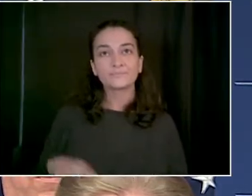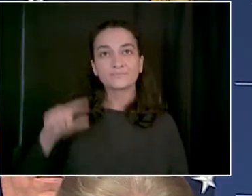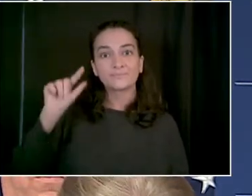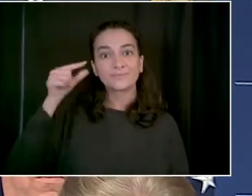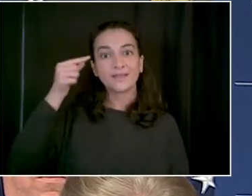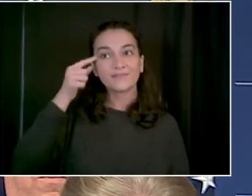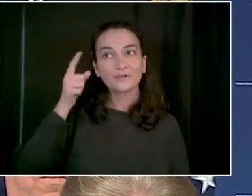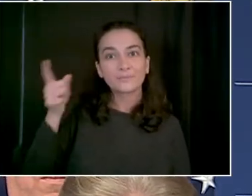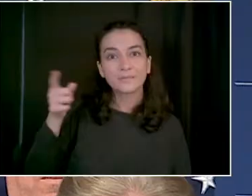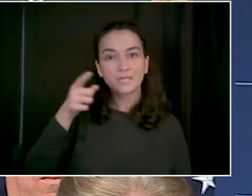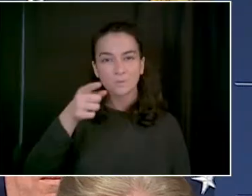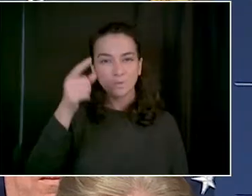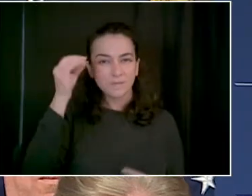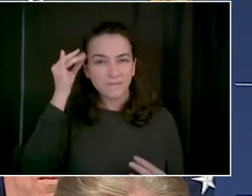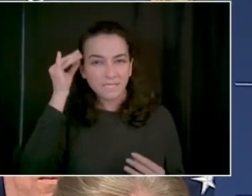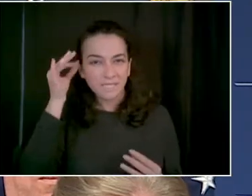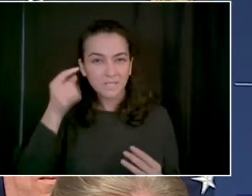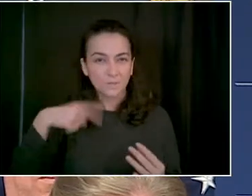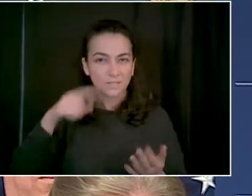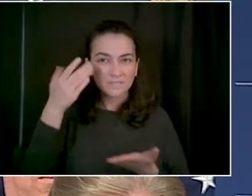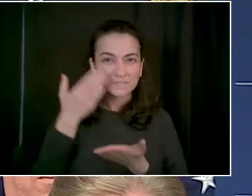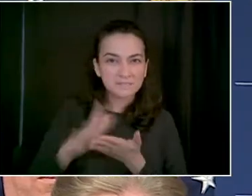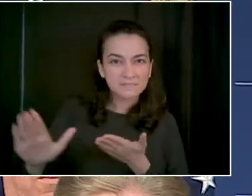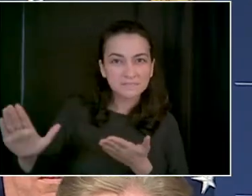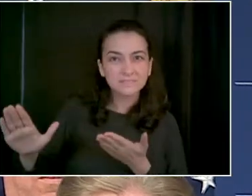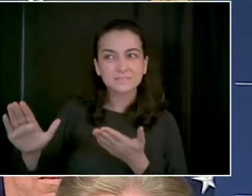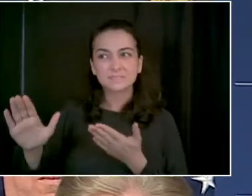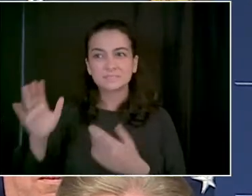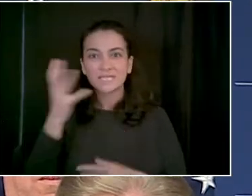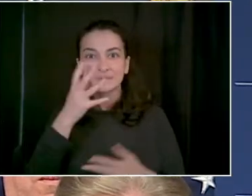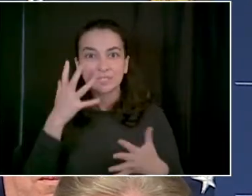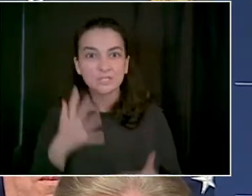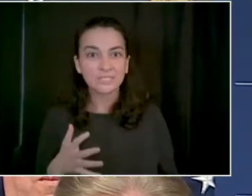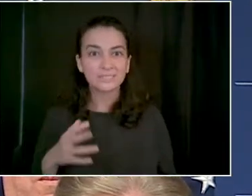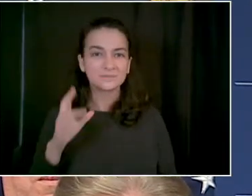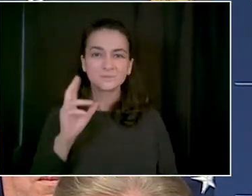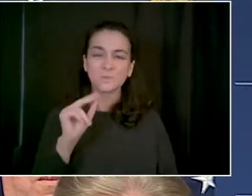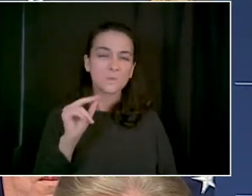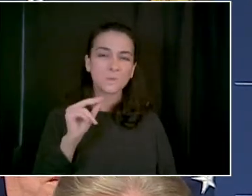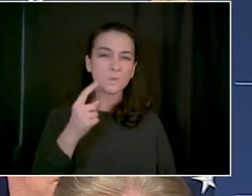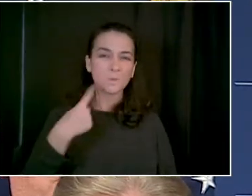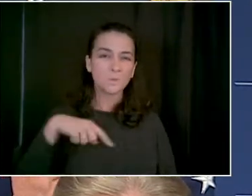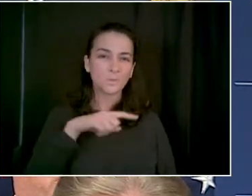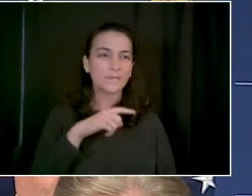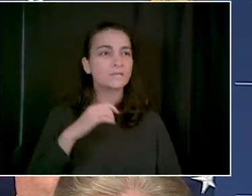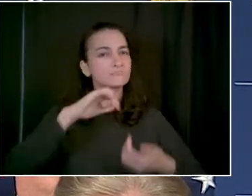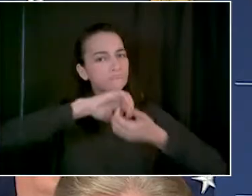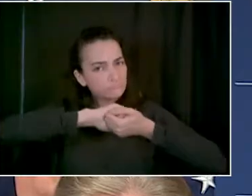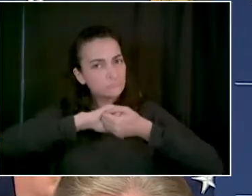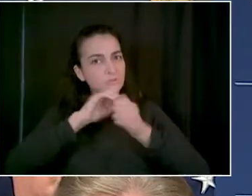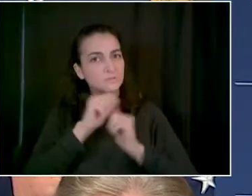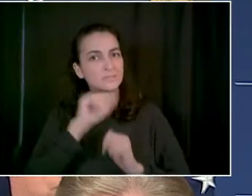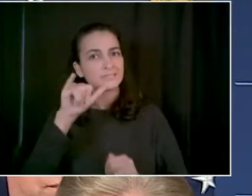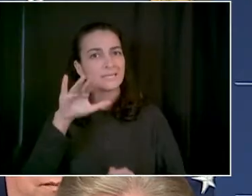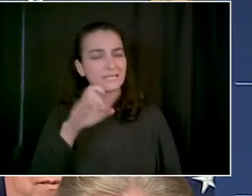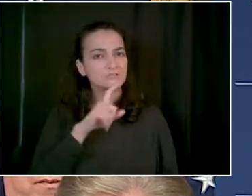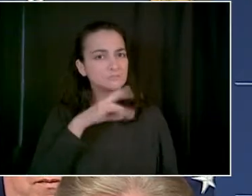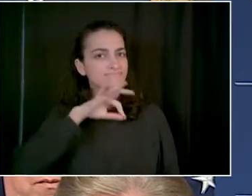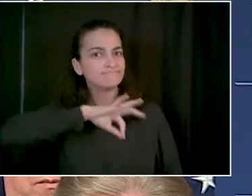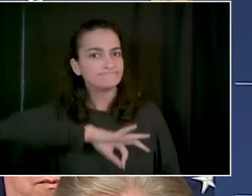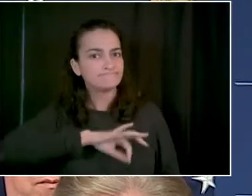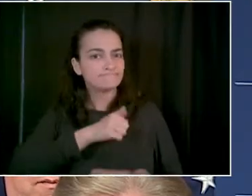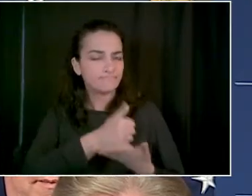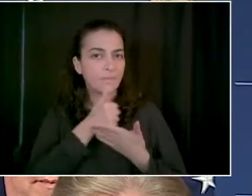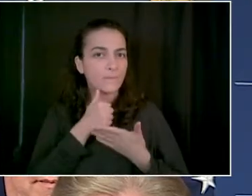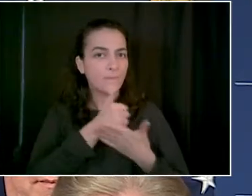administration. They're not the enemy. They have a role to play in keeping New Yorkers safe, and we're going to collaborate with them to do so.